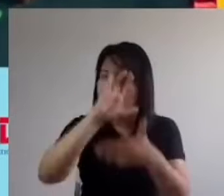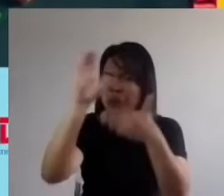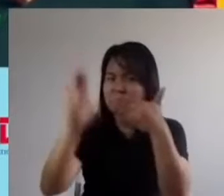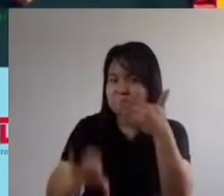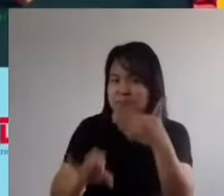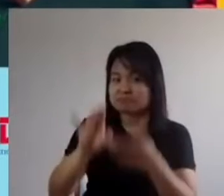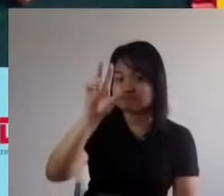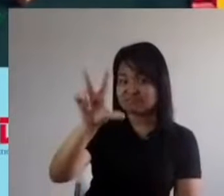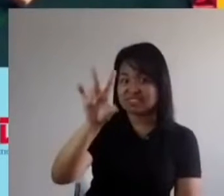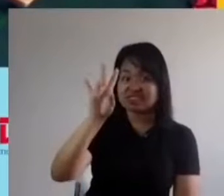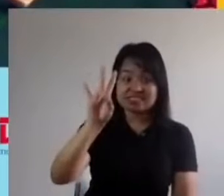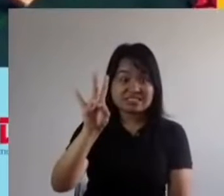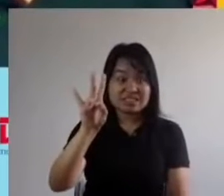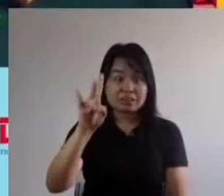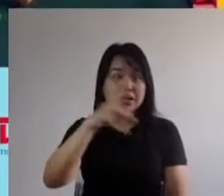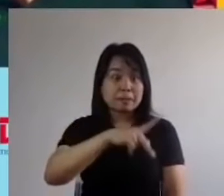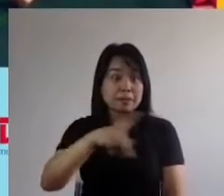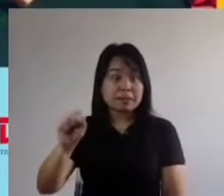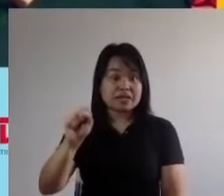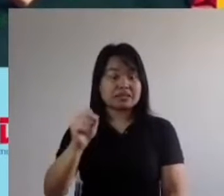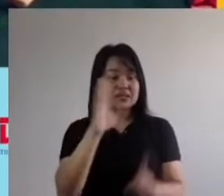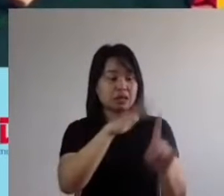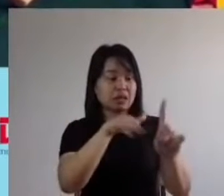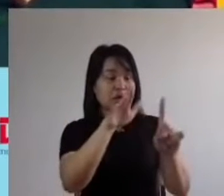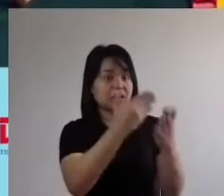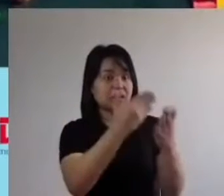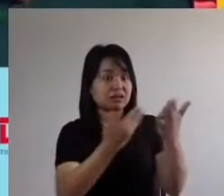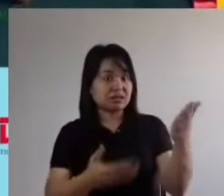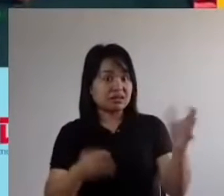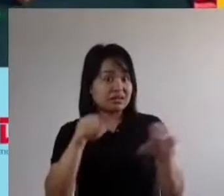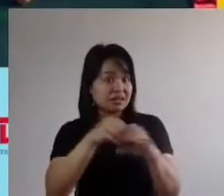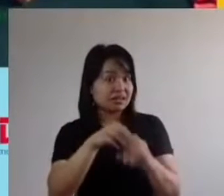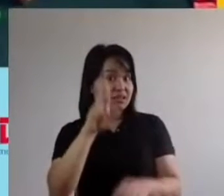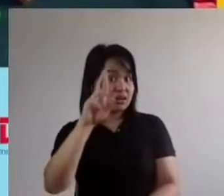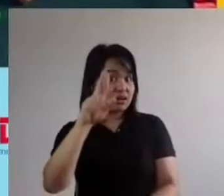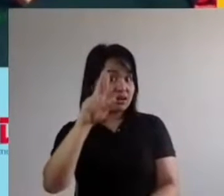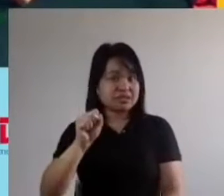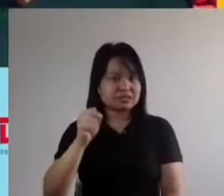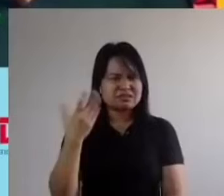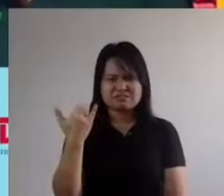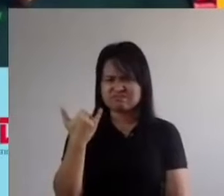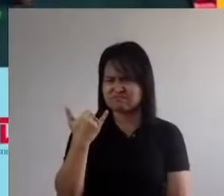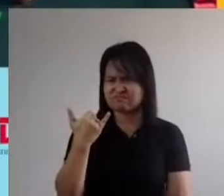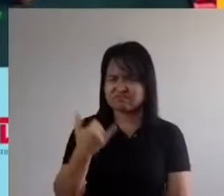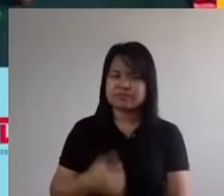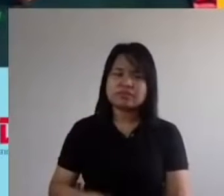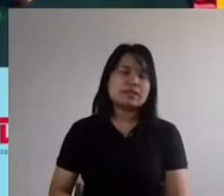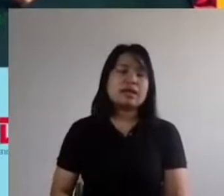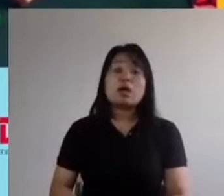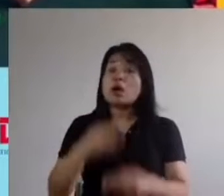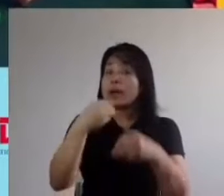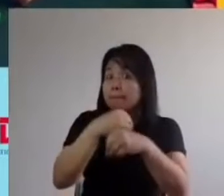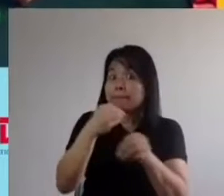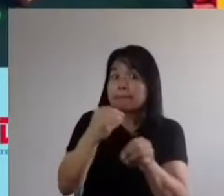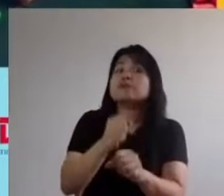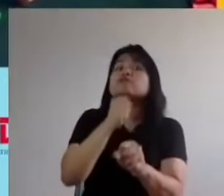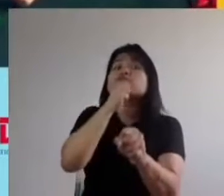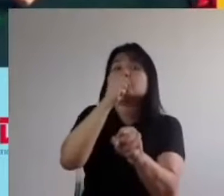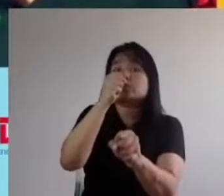PPST indicators in our RPMS? This is to ensure that indeed po,